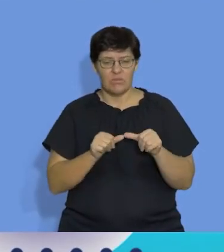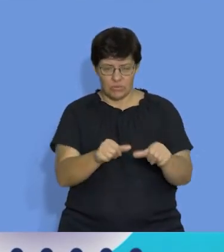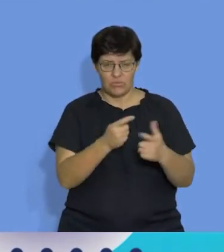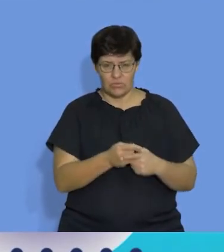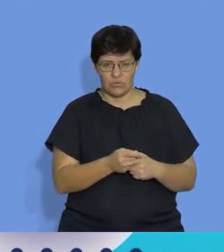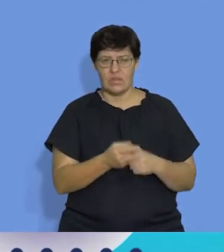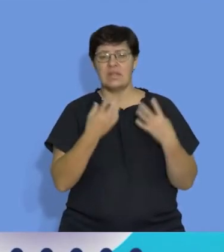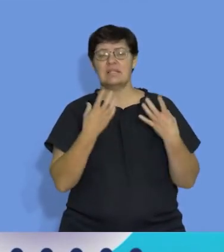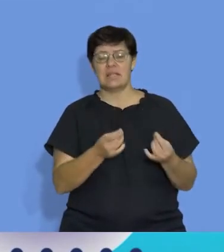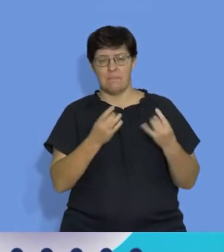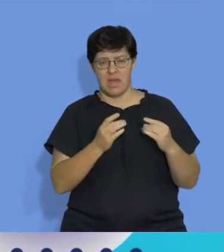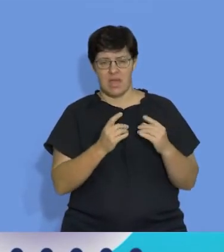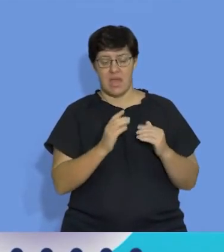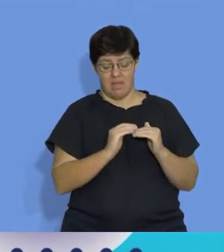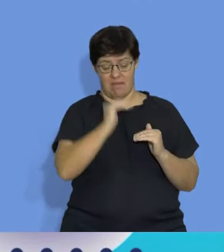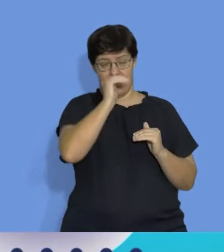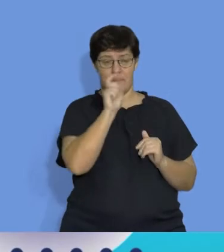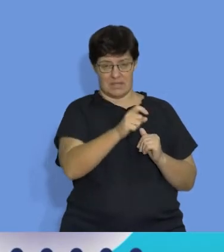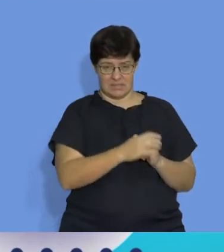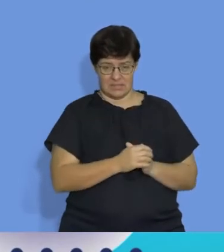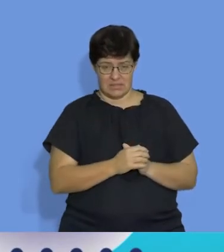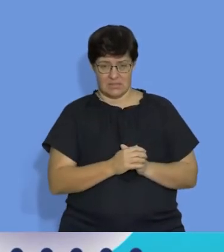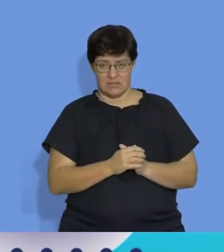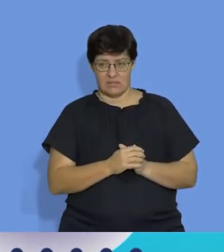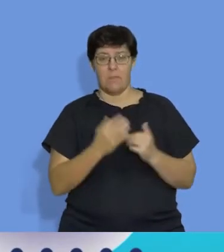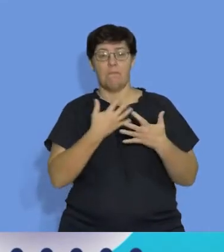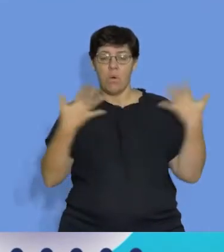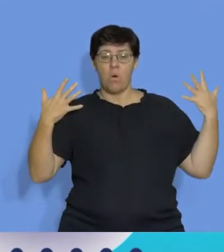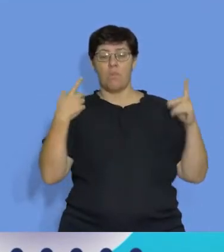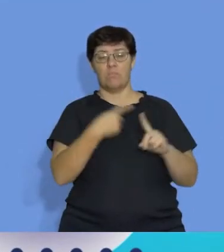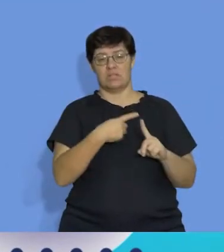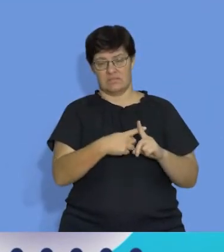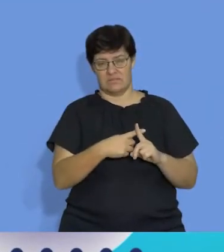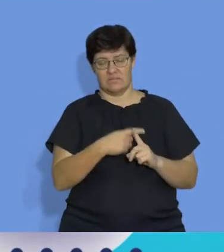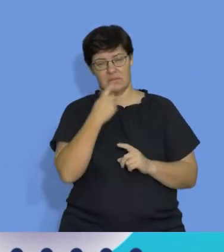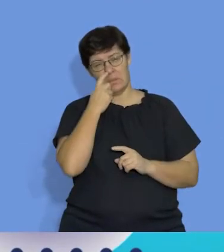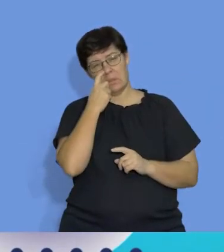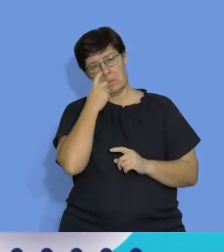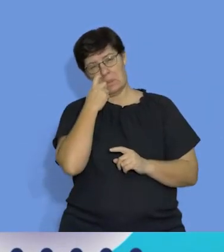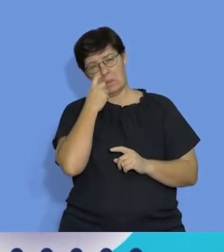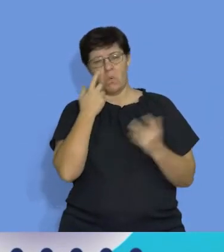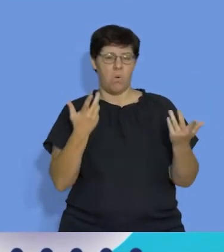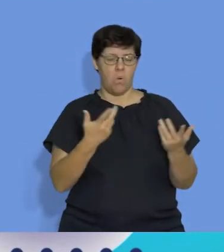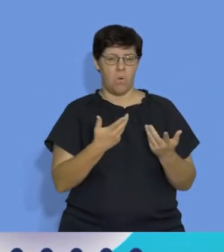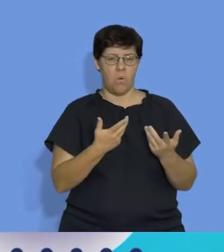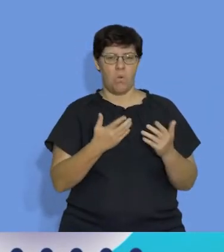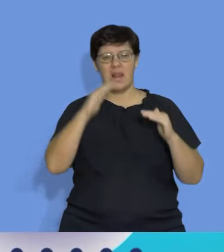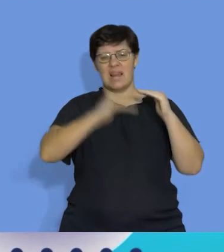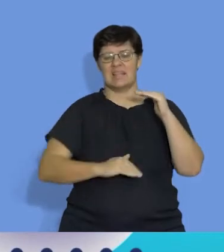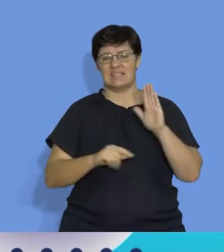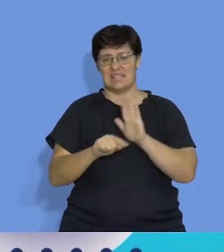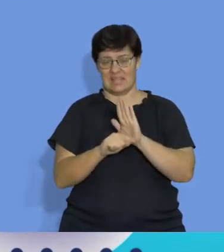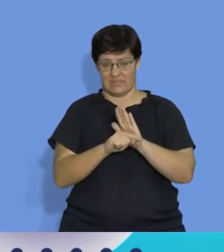oxidation number needs to increase. So it becomes more positive, or you can think of it in terms of becoming less negative,